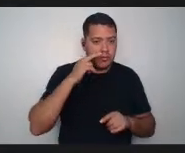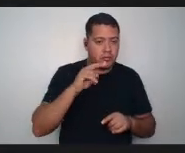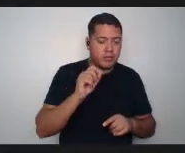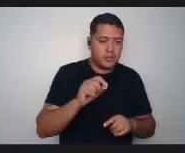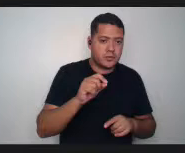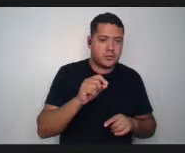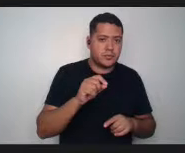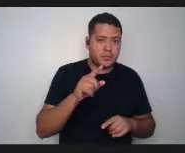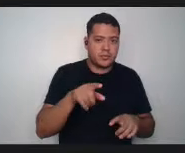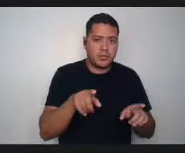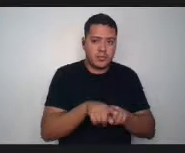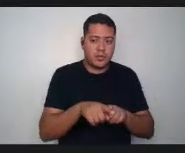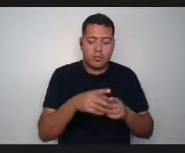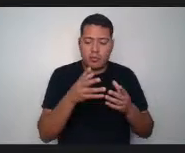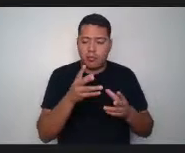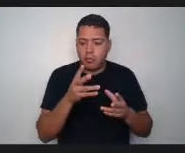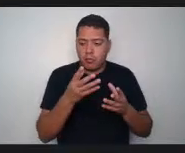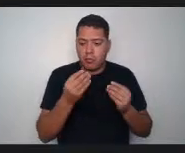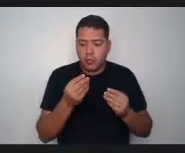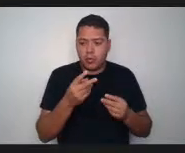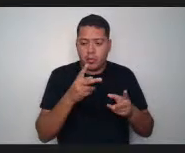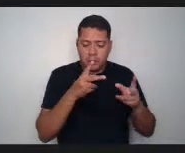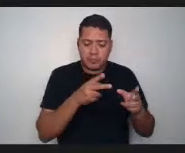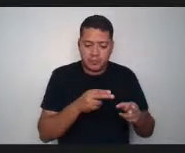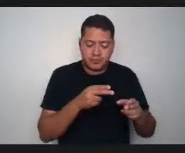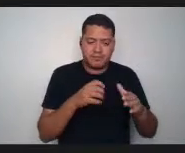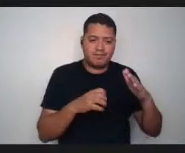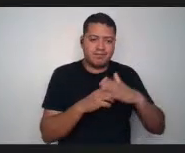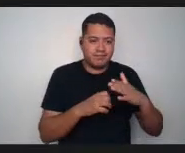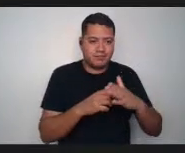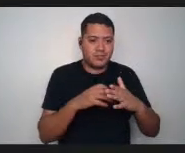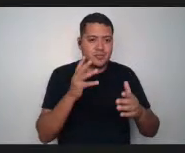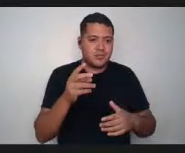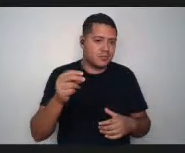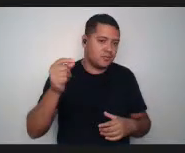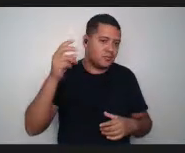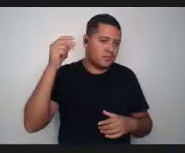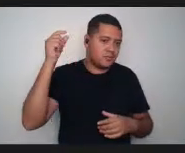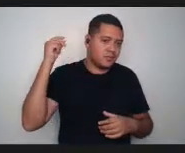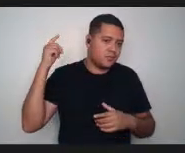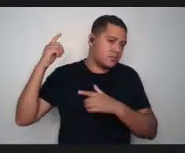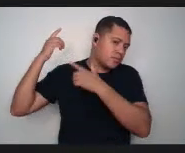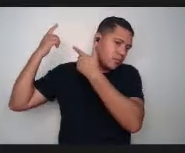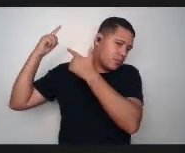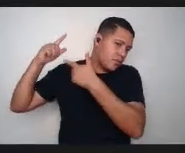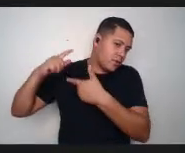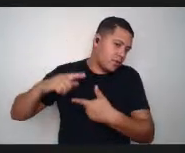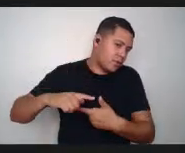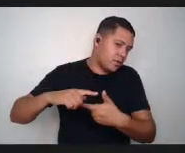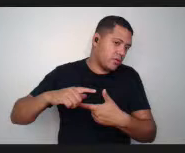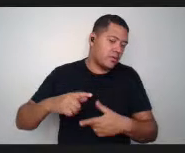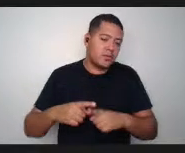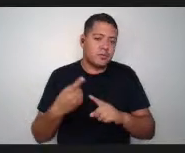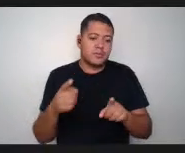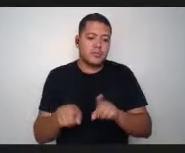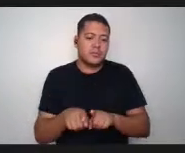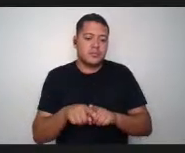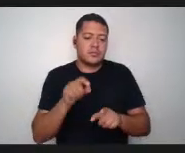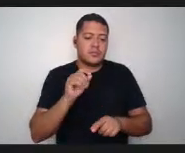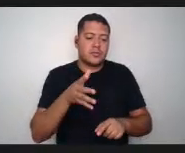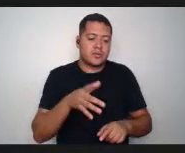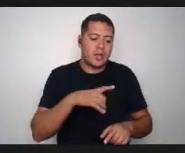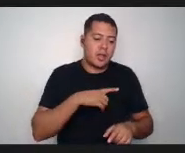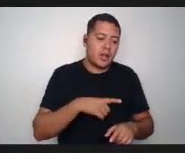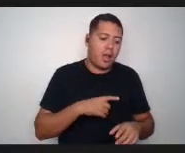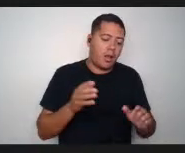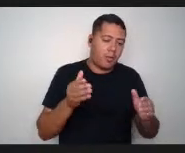risk factors within work. And we see that they're very evident and very evidently that they're very similar to traditional